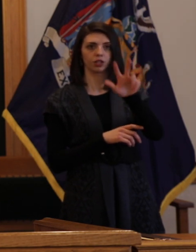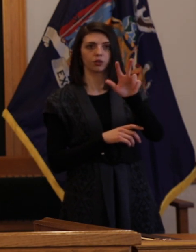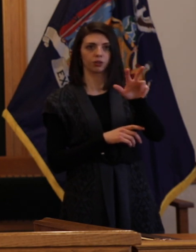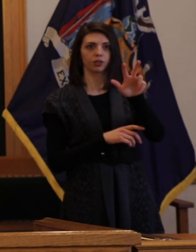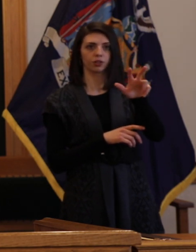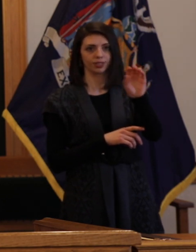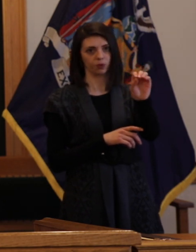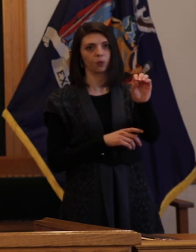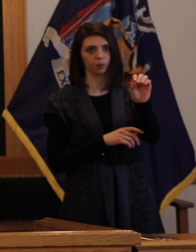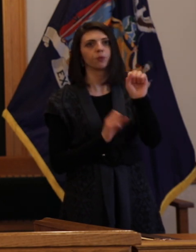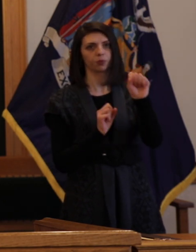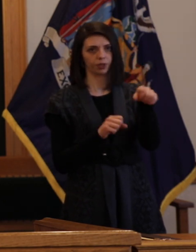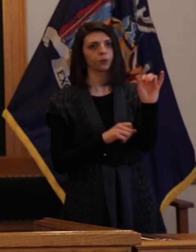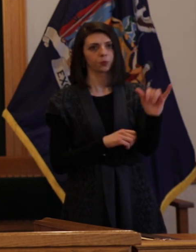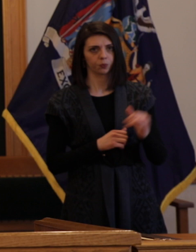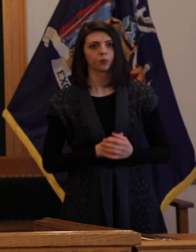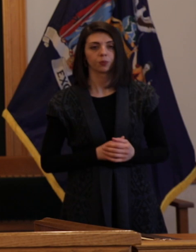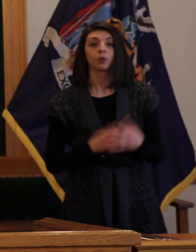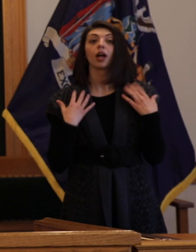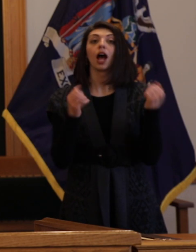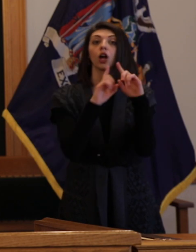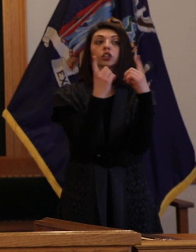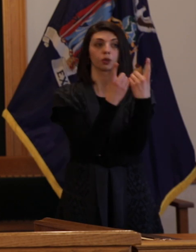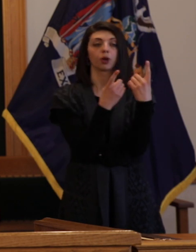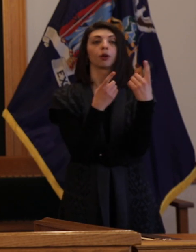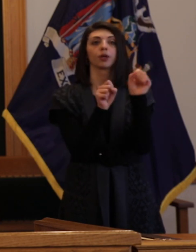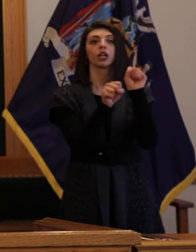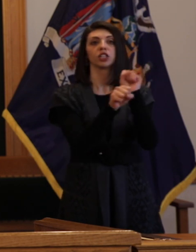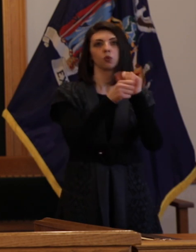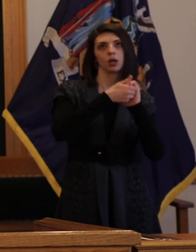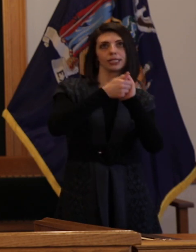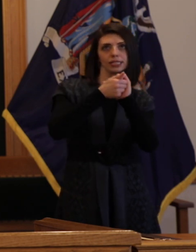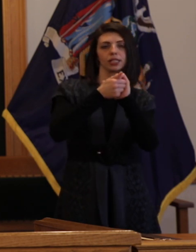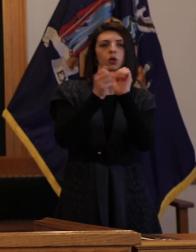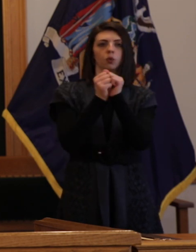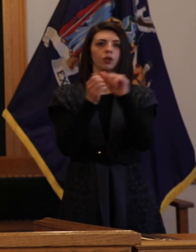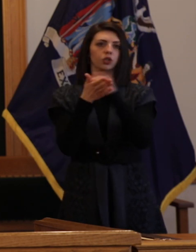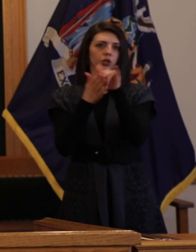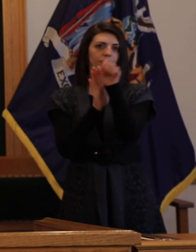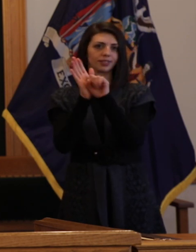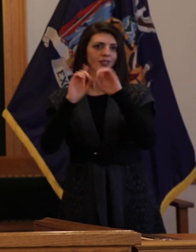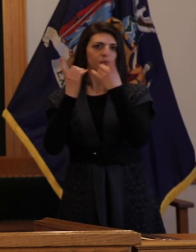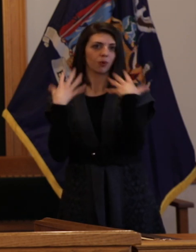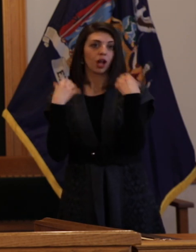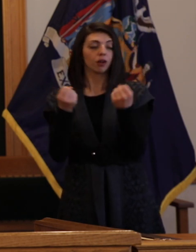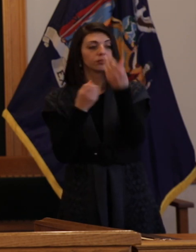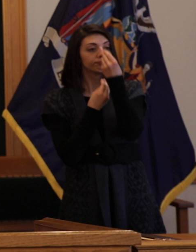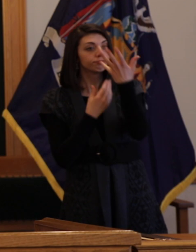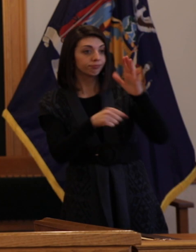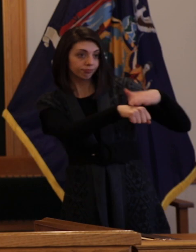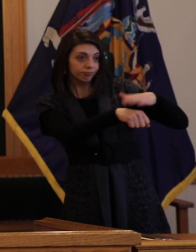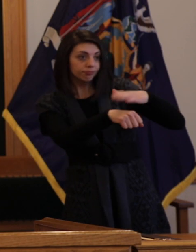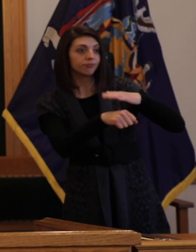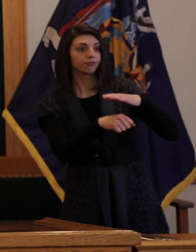315-349-3330. Again, remember that the Health Department is working with the New York State Department of Health to identify and notify the contacts